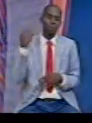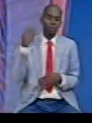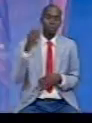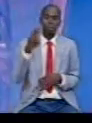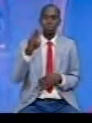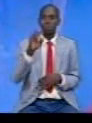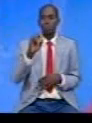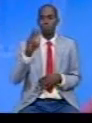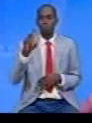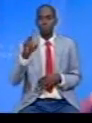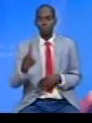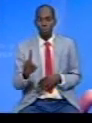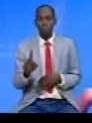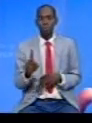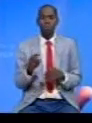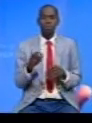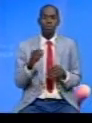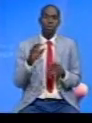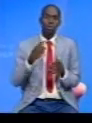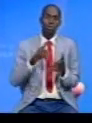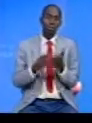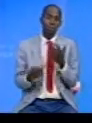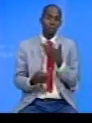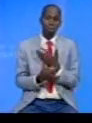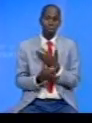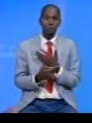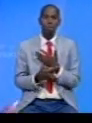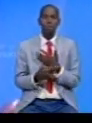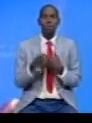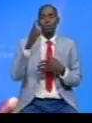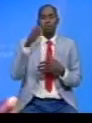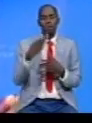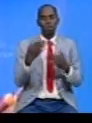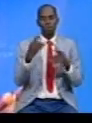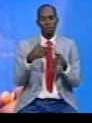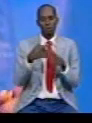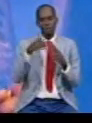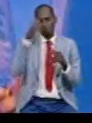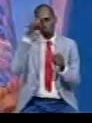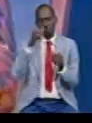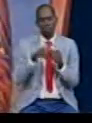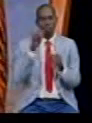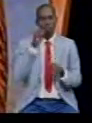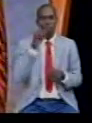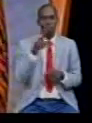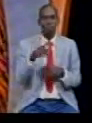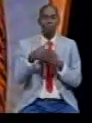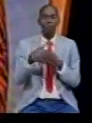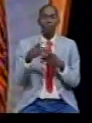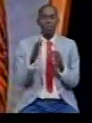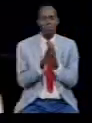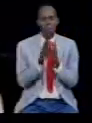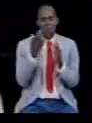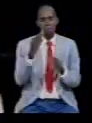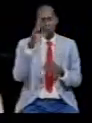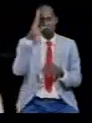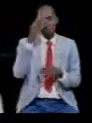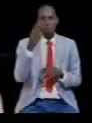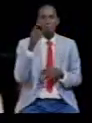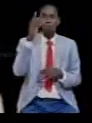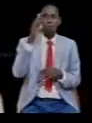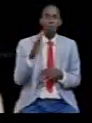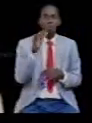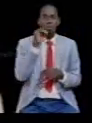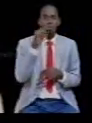with our WF Kumuyi, God now remembered me. So after the prayer of man of God, I